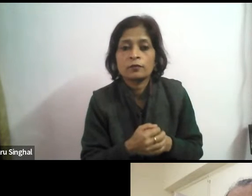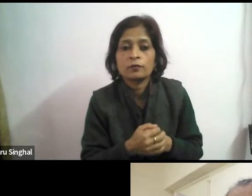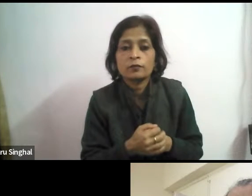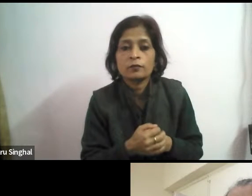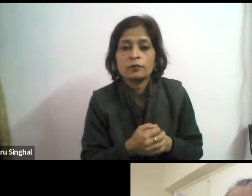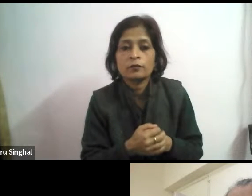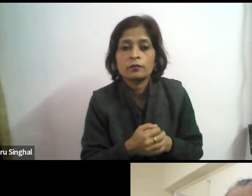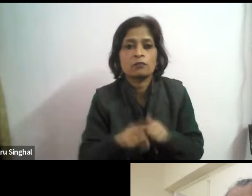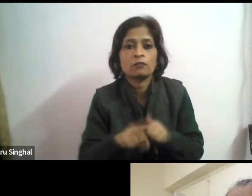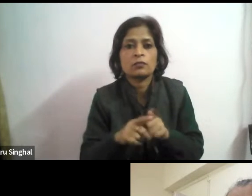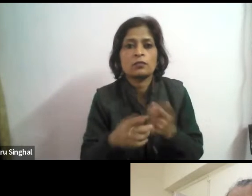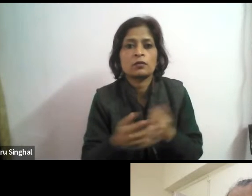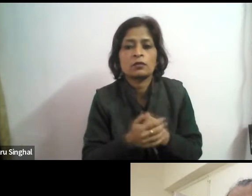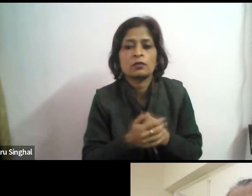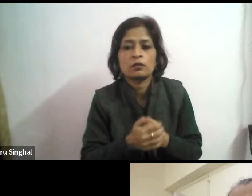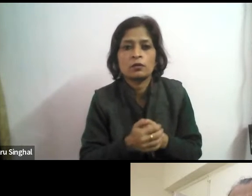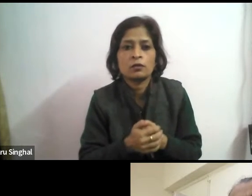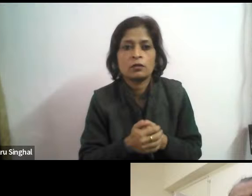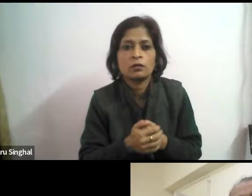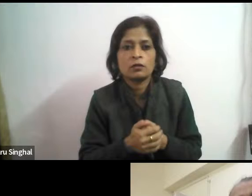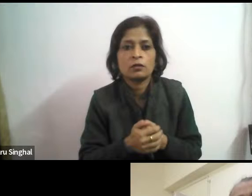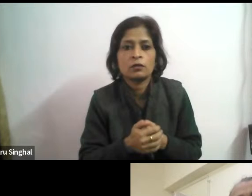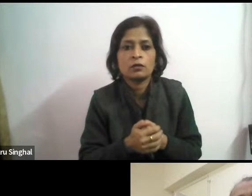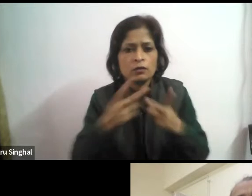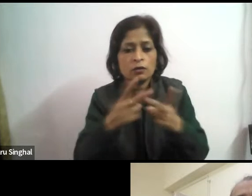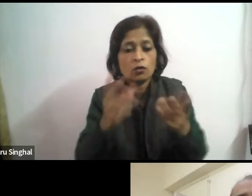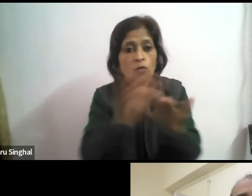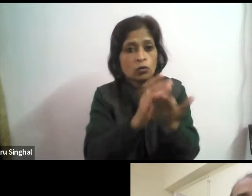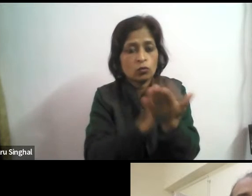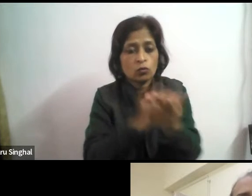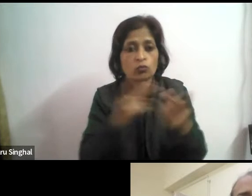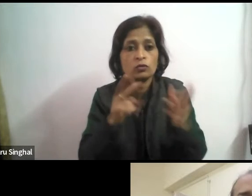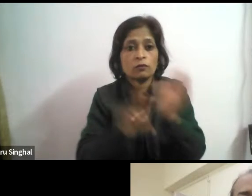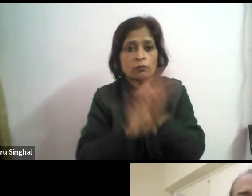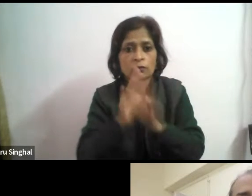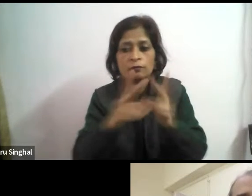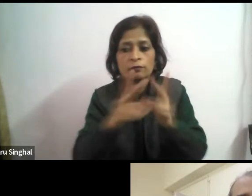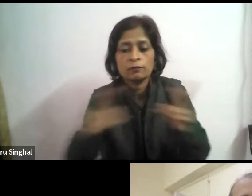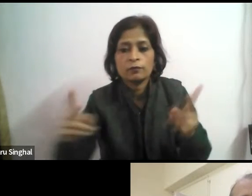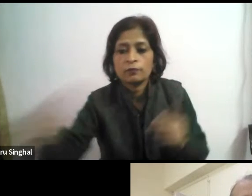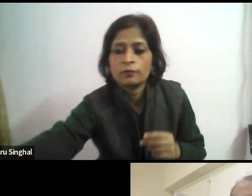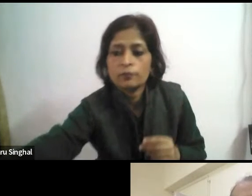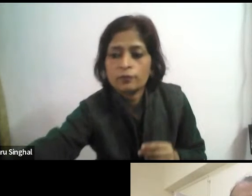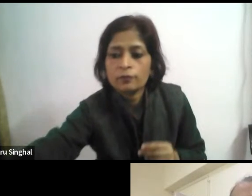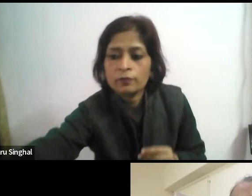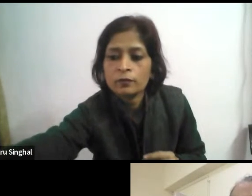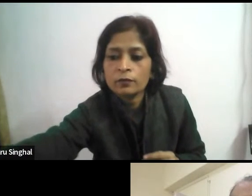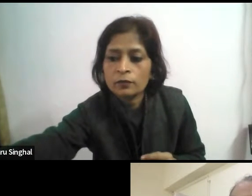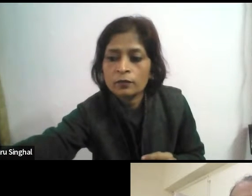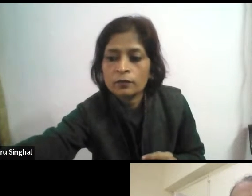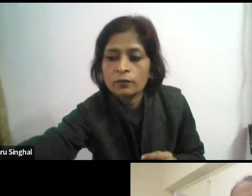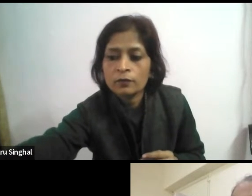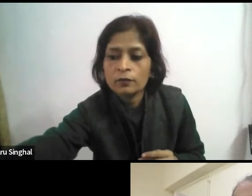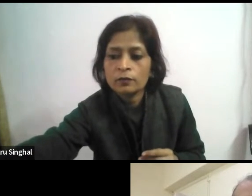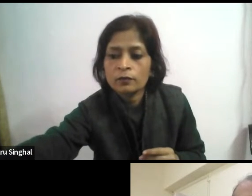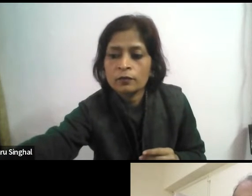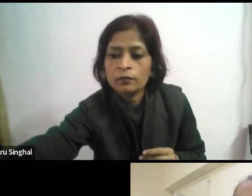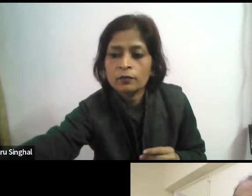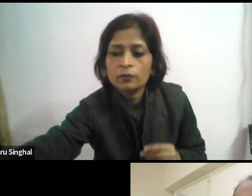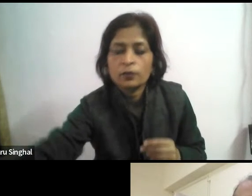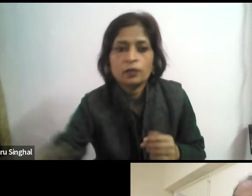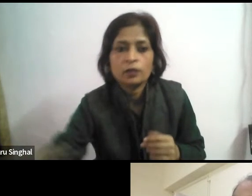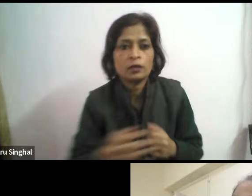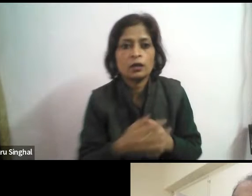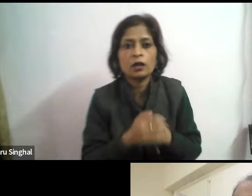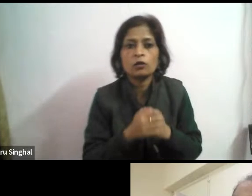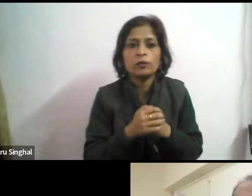policies, research, and curriculum development, etc. He has comprehensive proficiency at government and non-government,